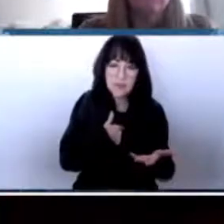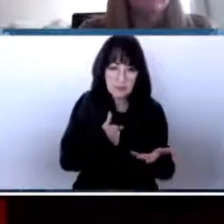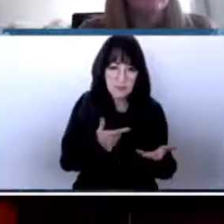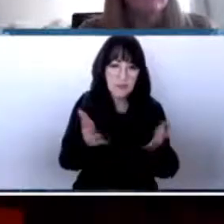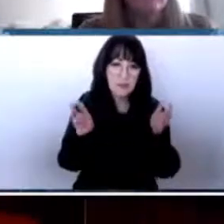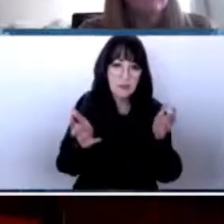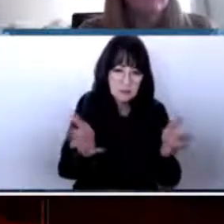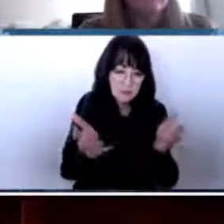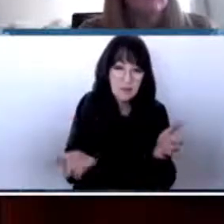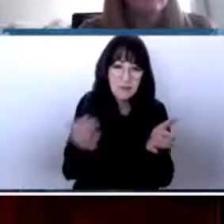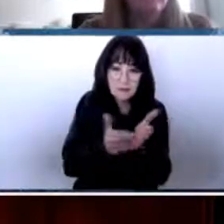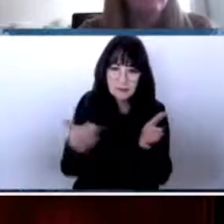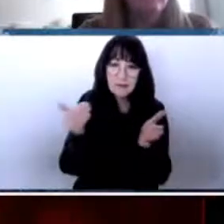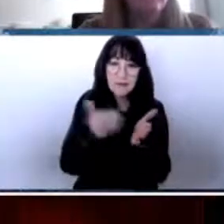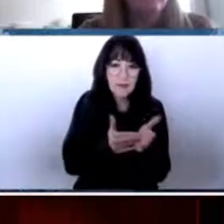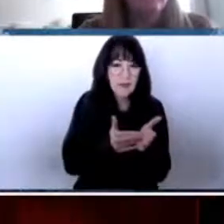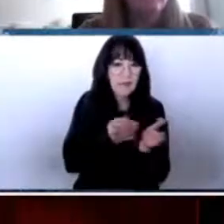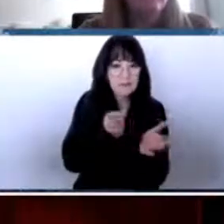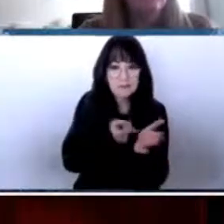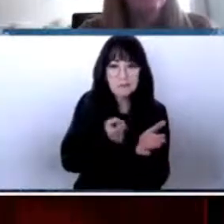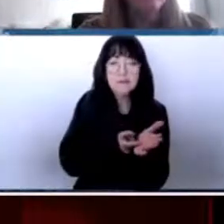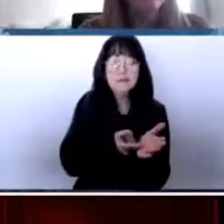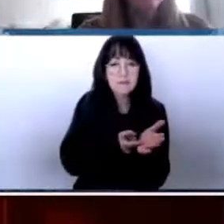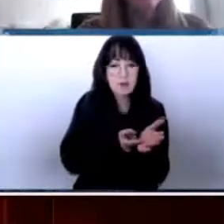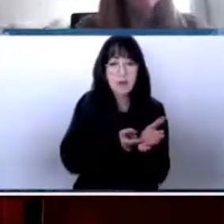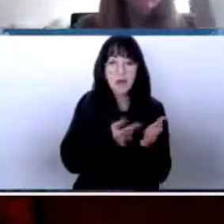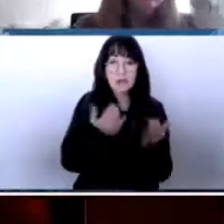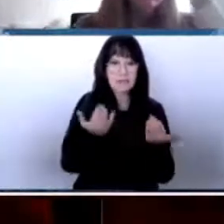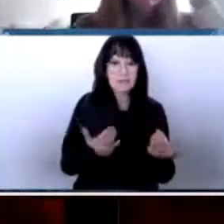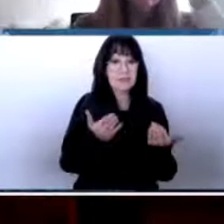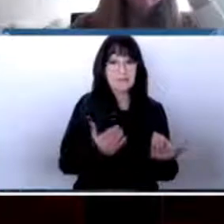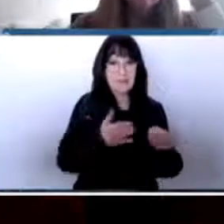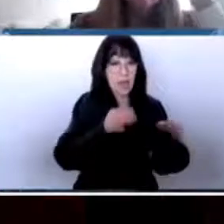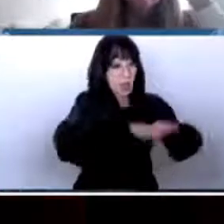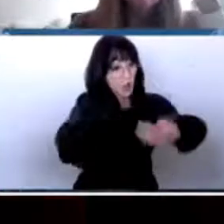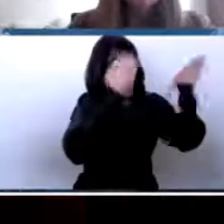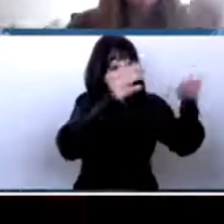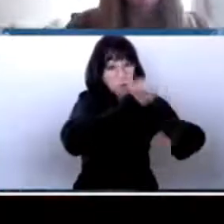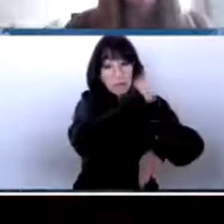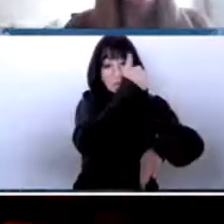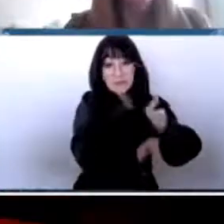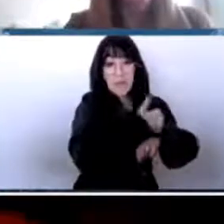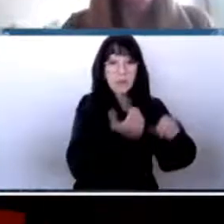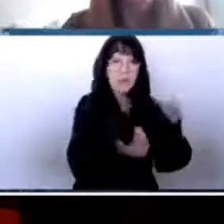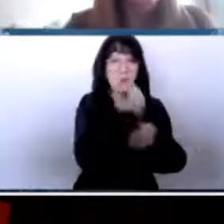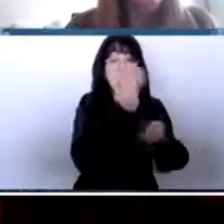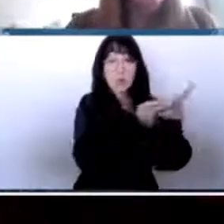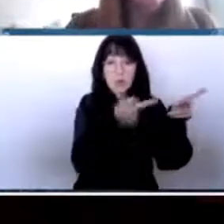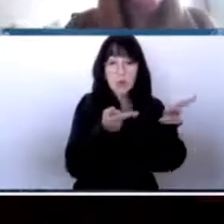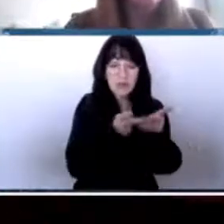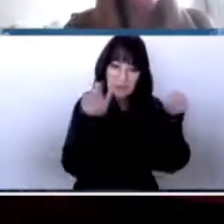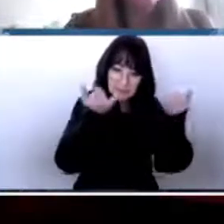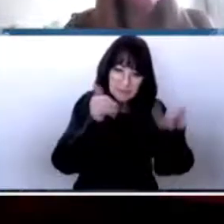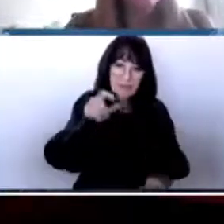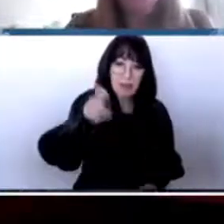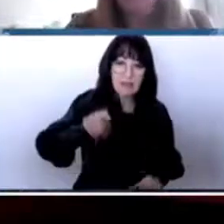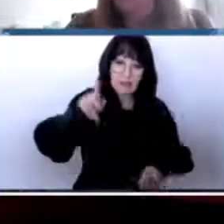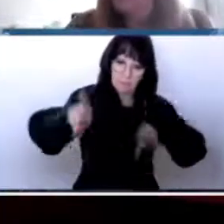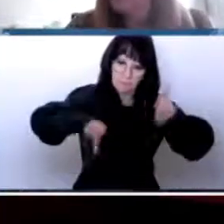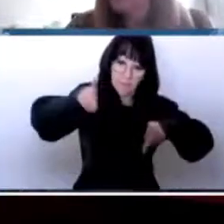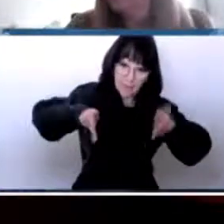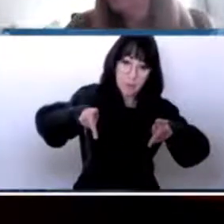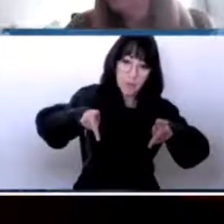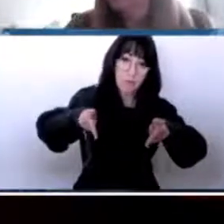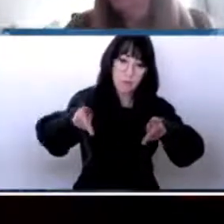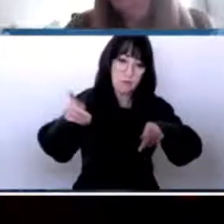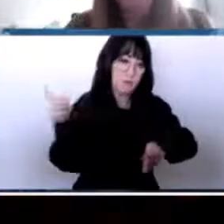relax. But building something right now, setting up something new, still needs healthcare workers and licensed physicians to